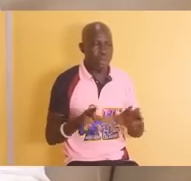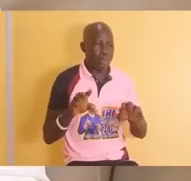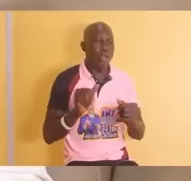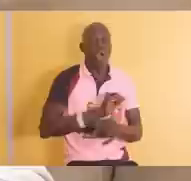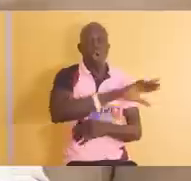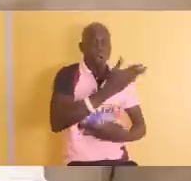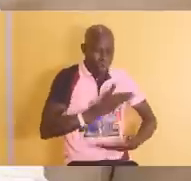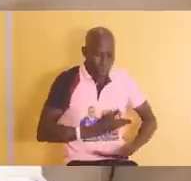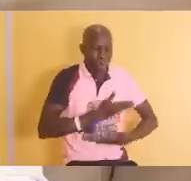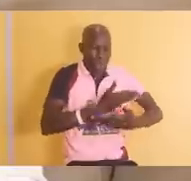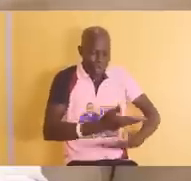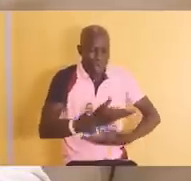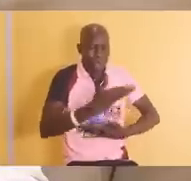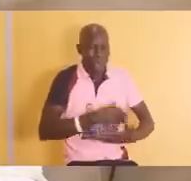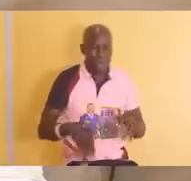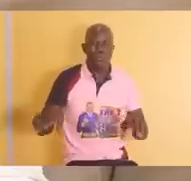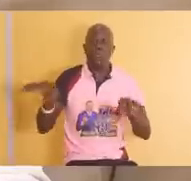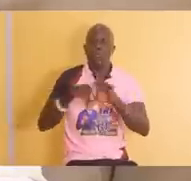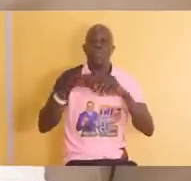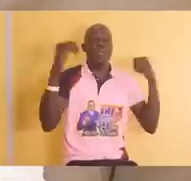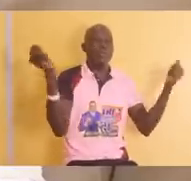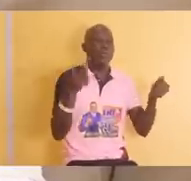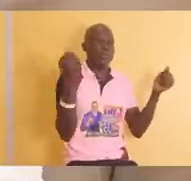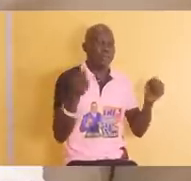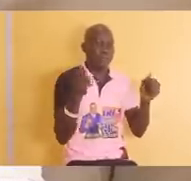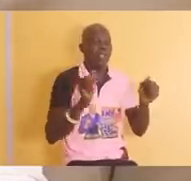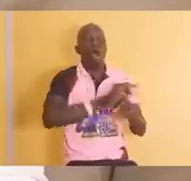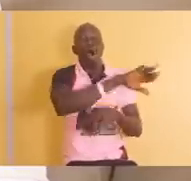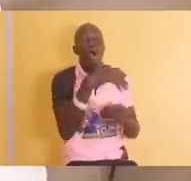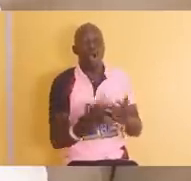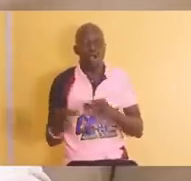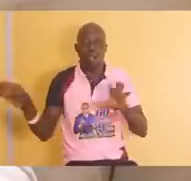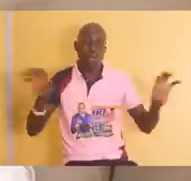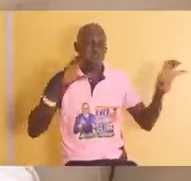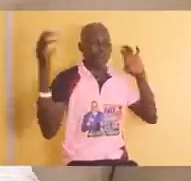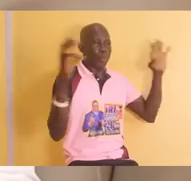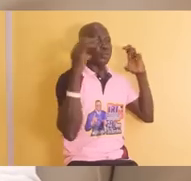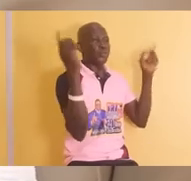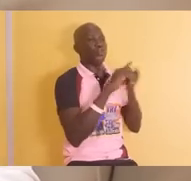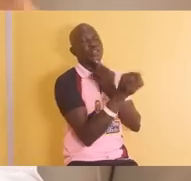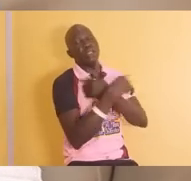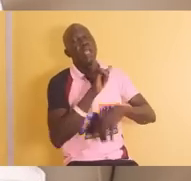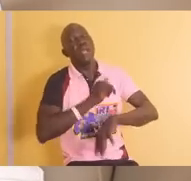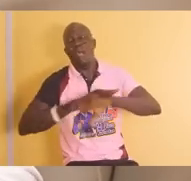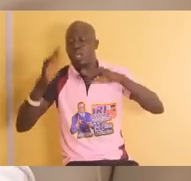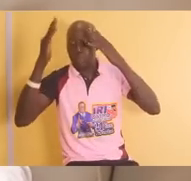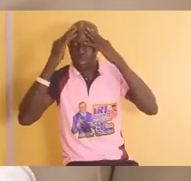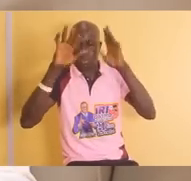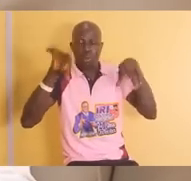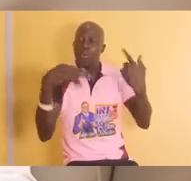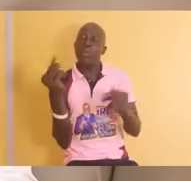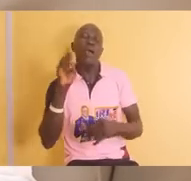Amen. Amen. Amen. Amen. Amen. Amen. Amen. Amen. Amen. Amen. Amen. Amen. Amen. Amen. Amen. Amen. Amen. Amen. Amen. Amen. Amen.